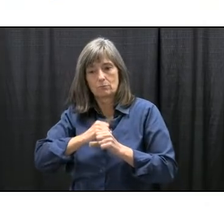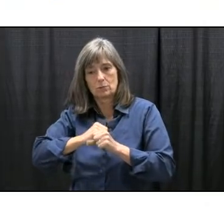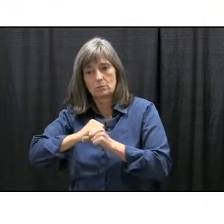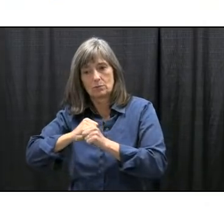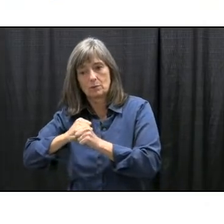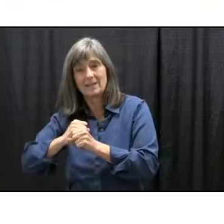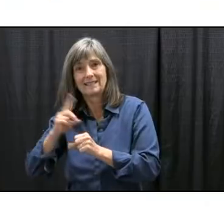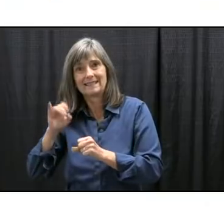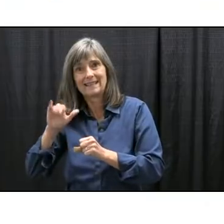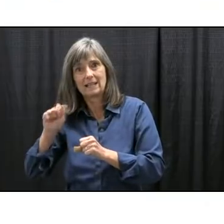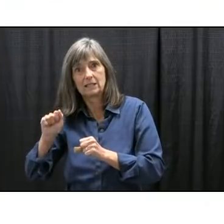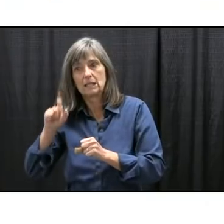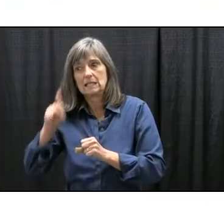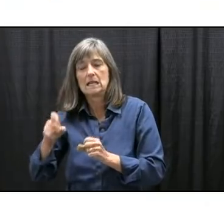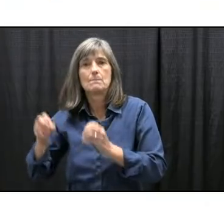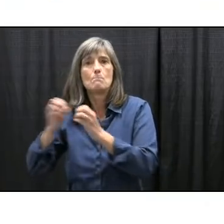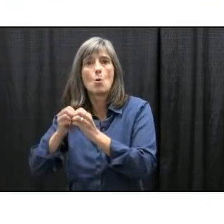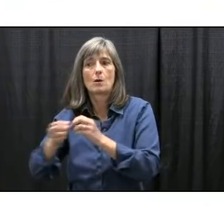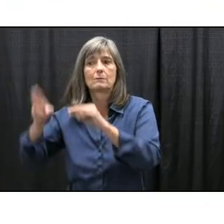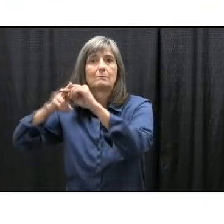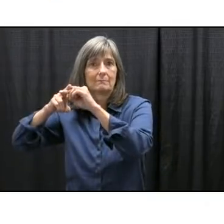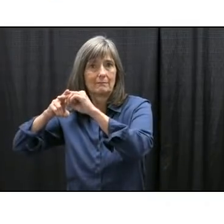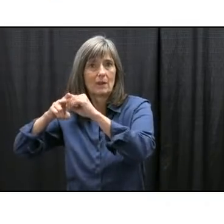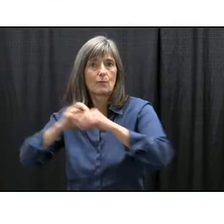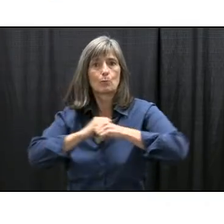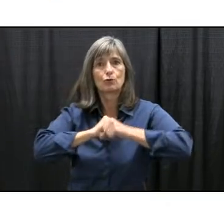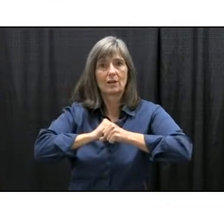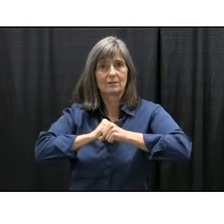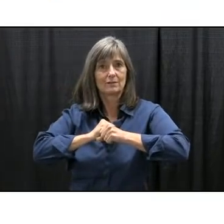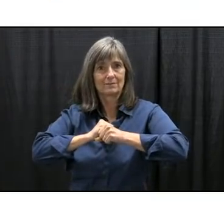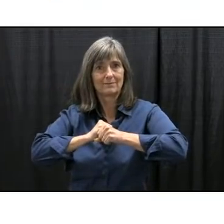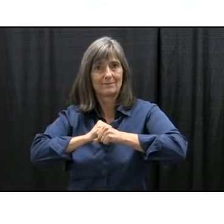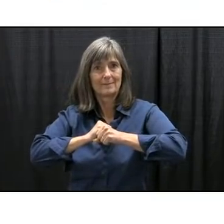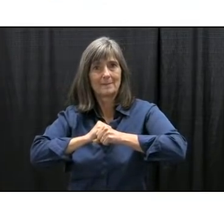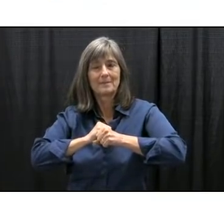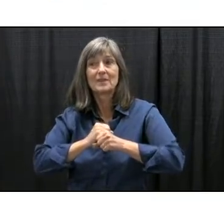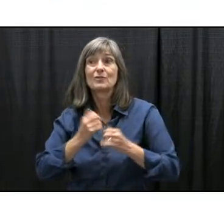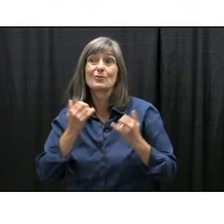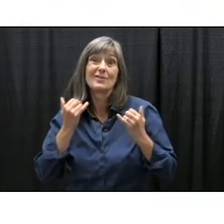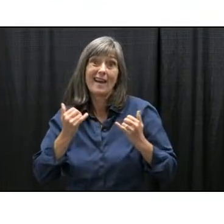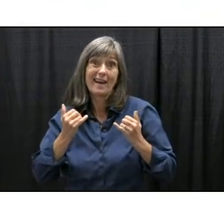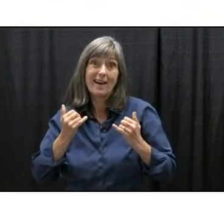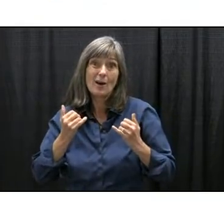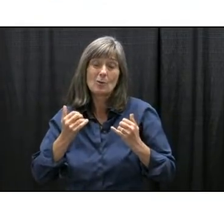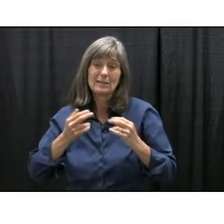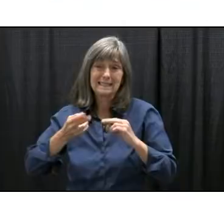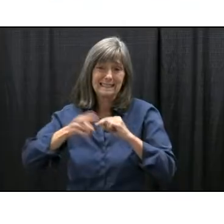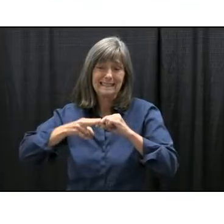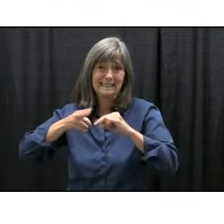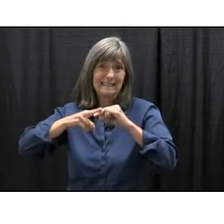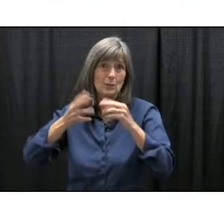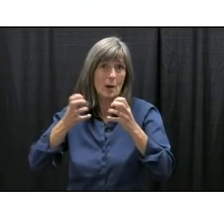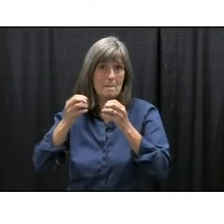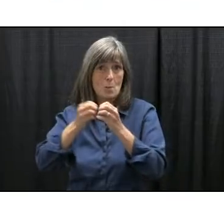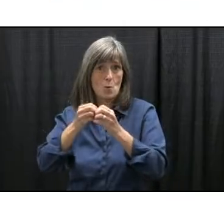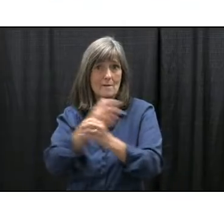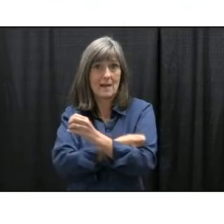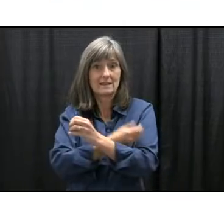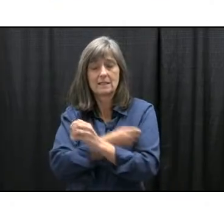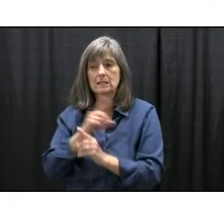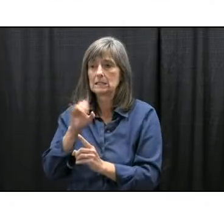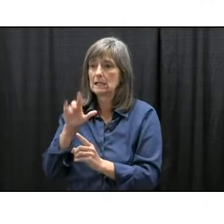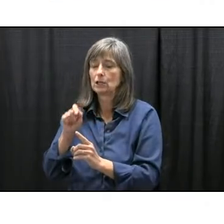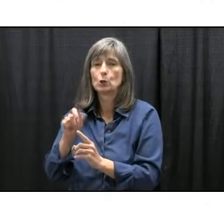is to get the number of Newfoundlanders and Labradorians to be vaccinated as high as possible to combat the Delta